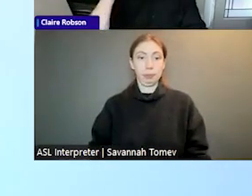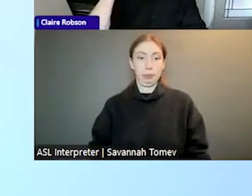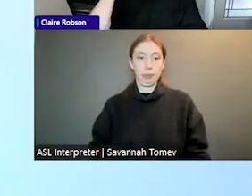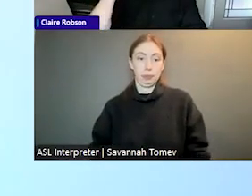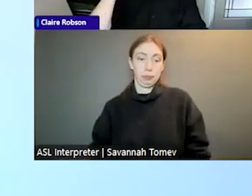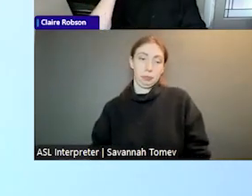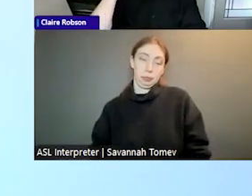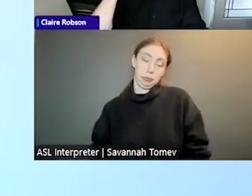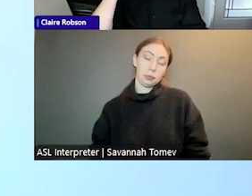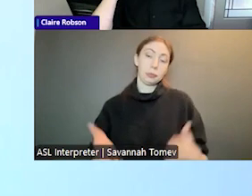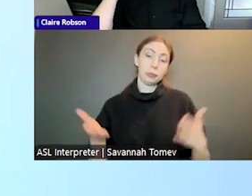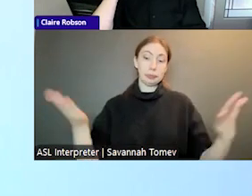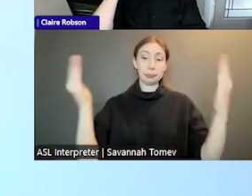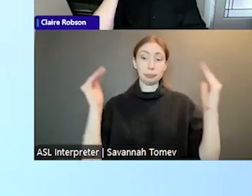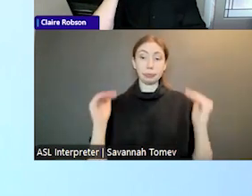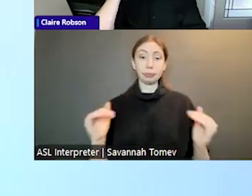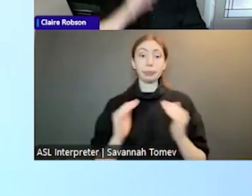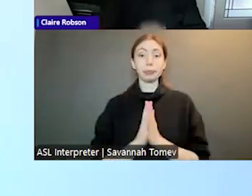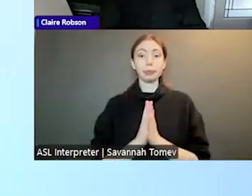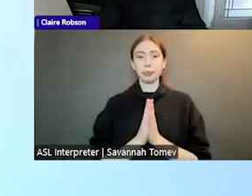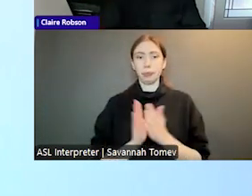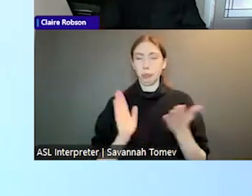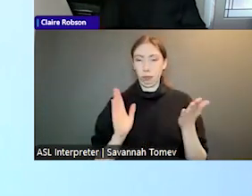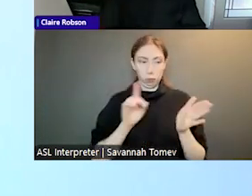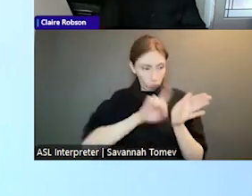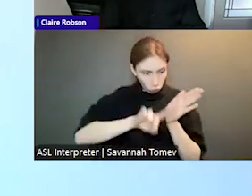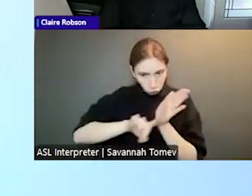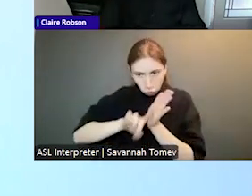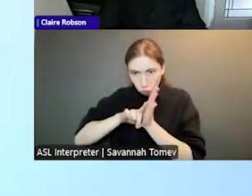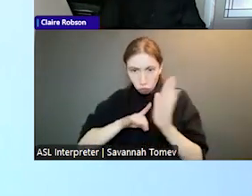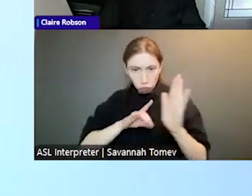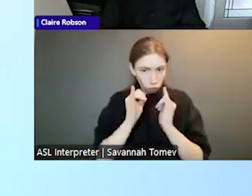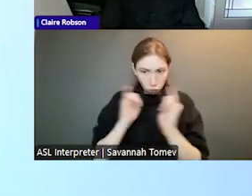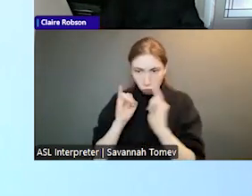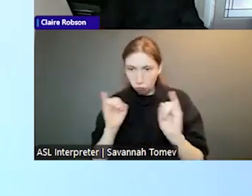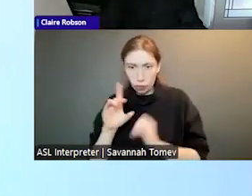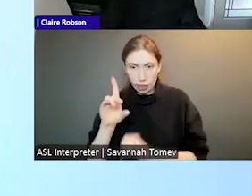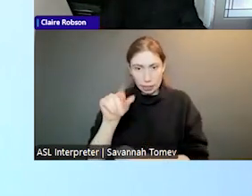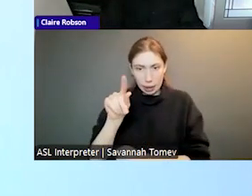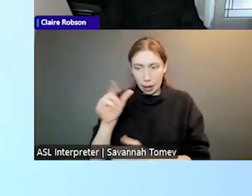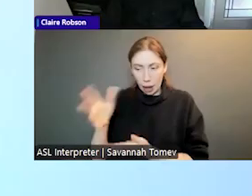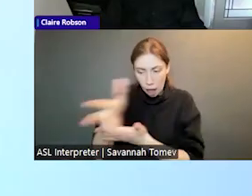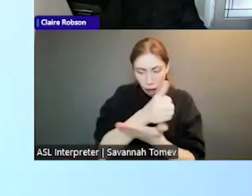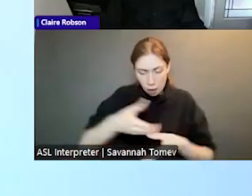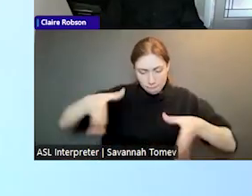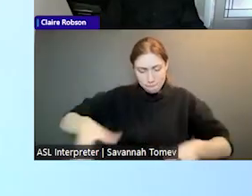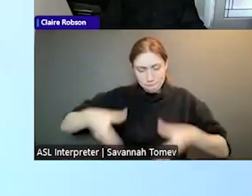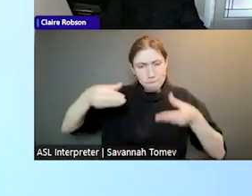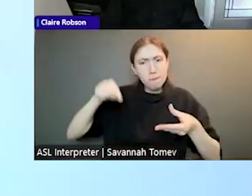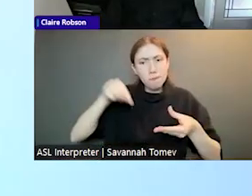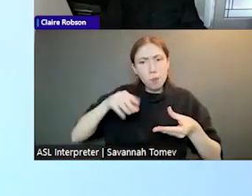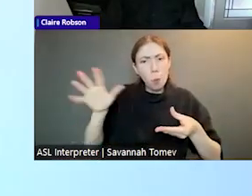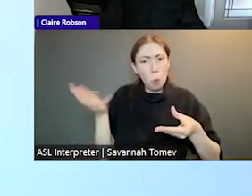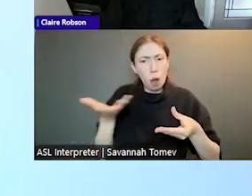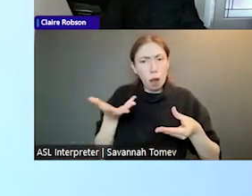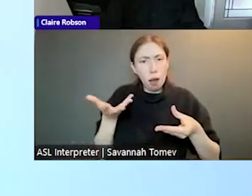So moving on then to our findings. All of our participants talk about a strong sense